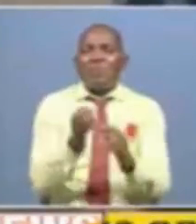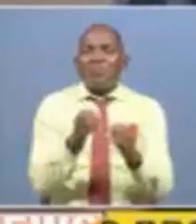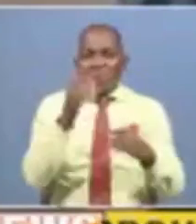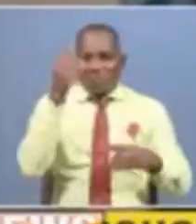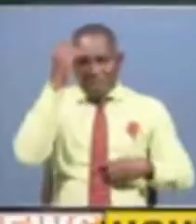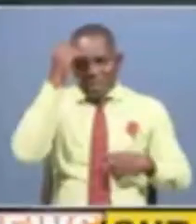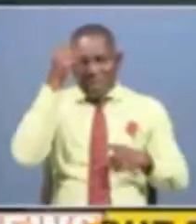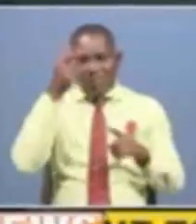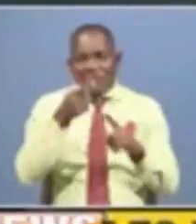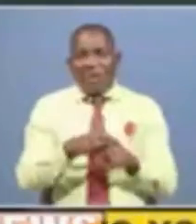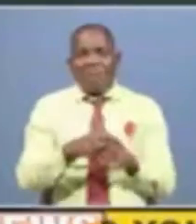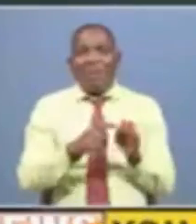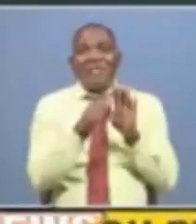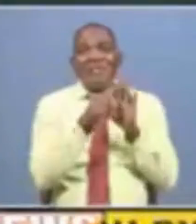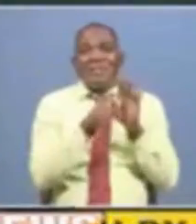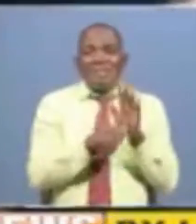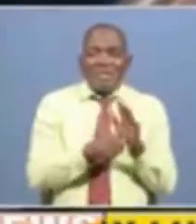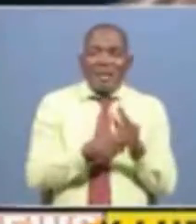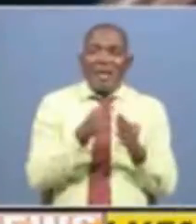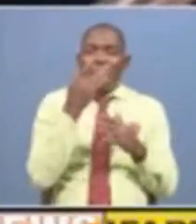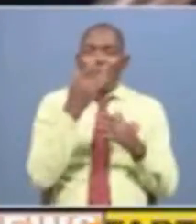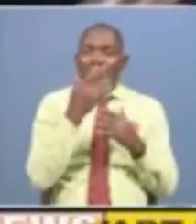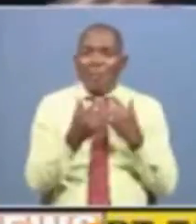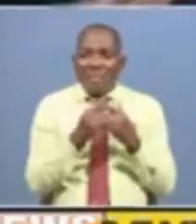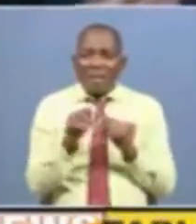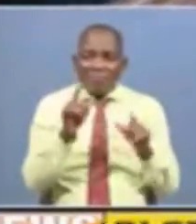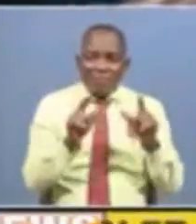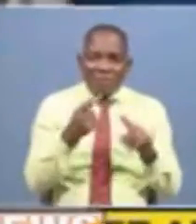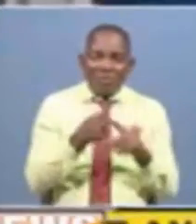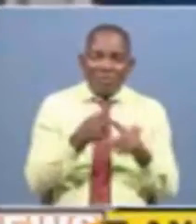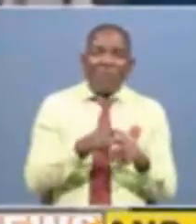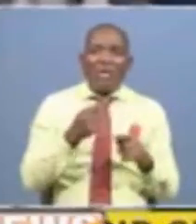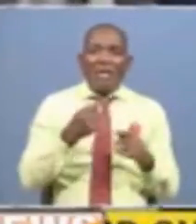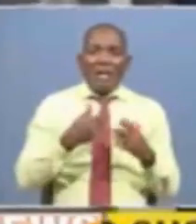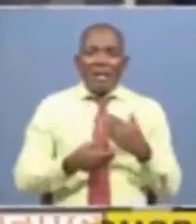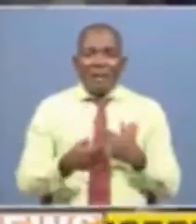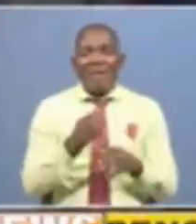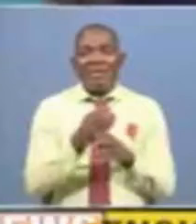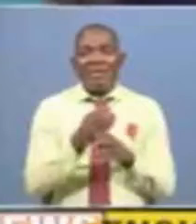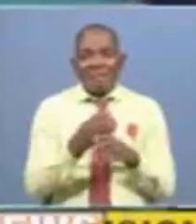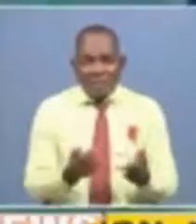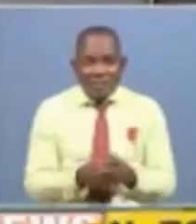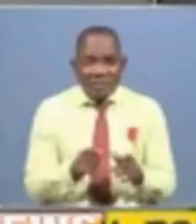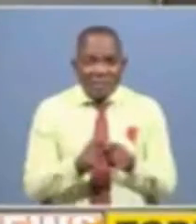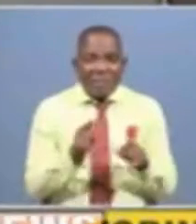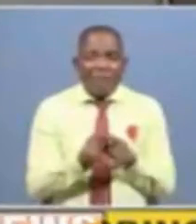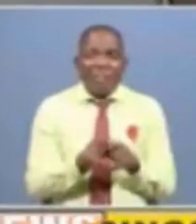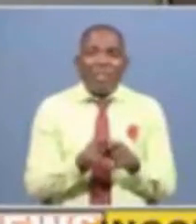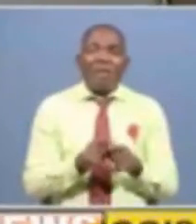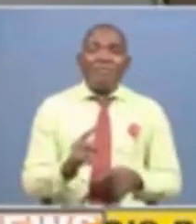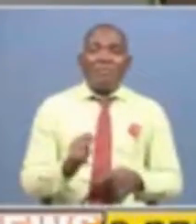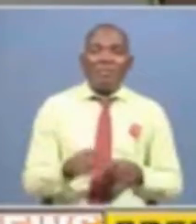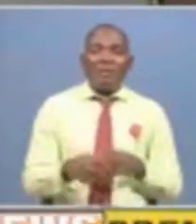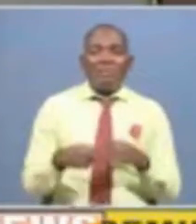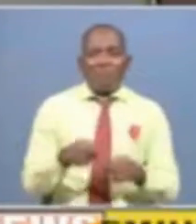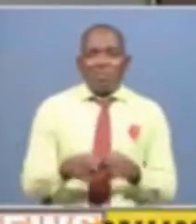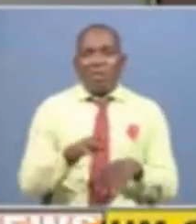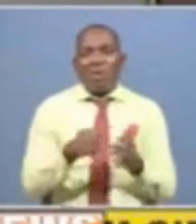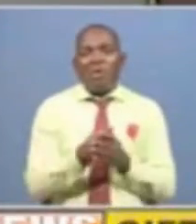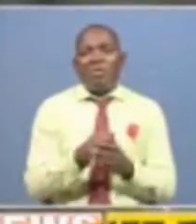surgical theaters, bloodstream infections from neonatal intensive care units, and urinary tract infections,